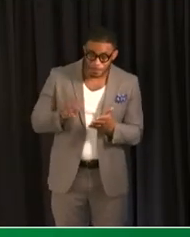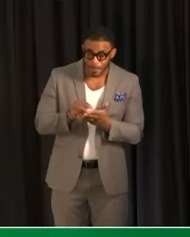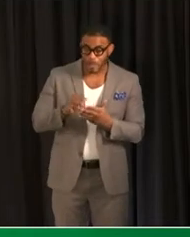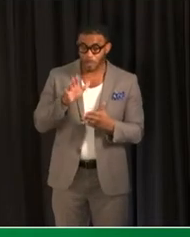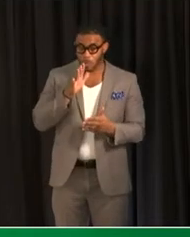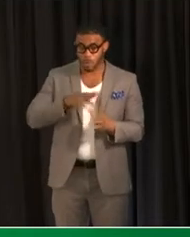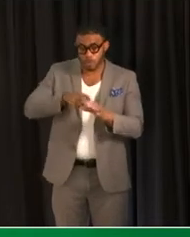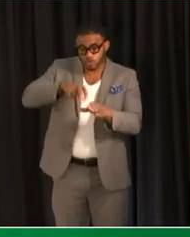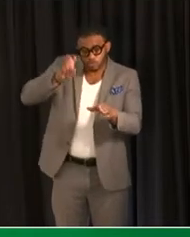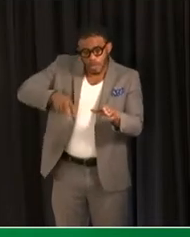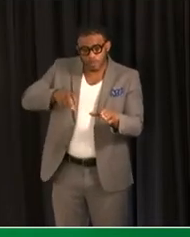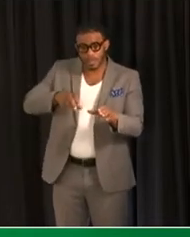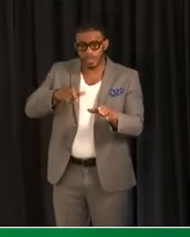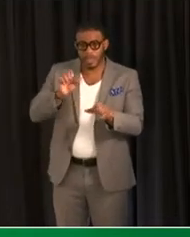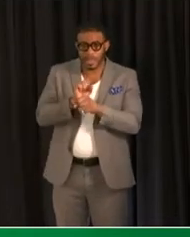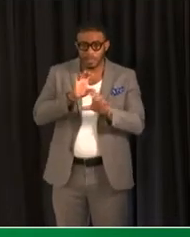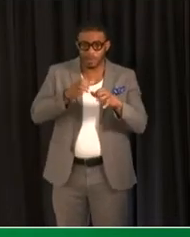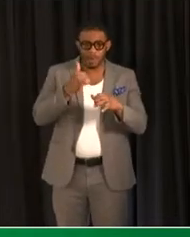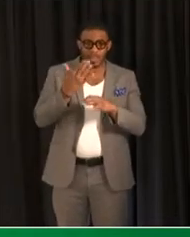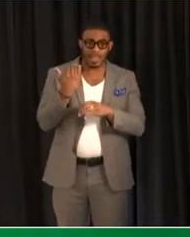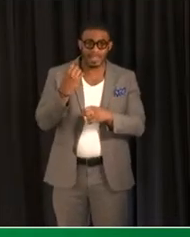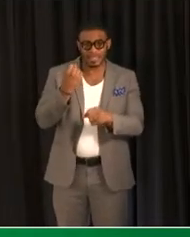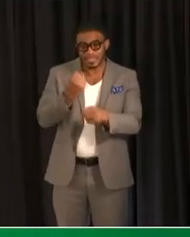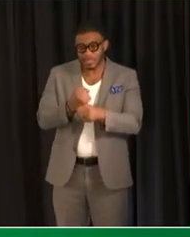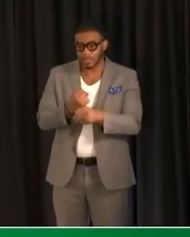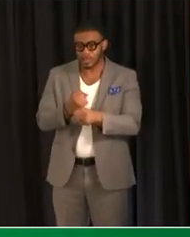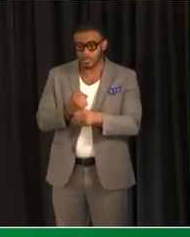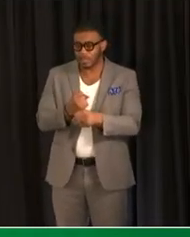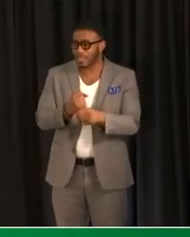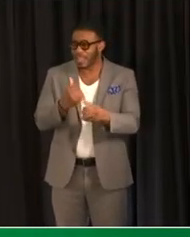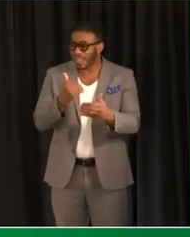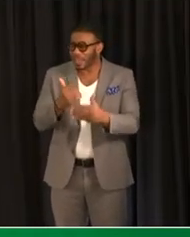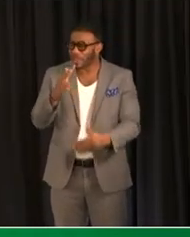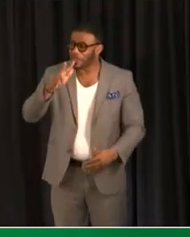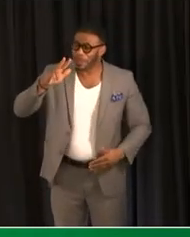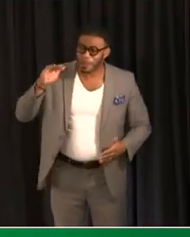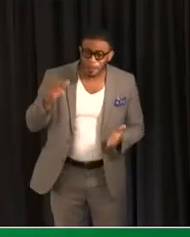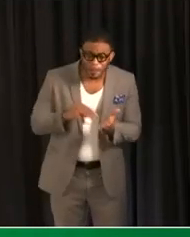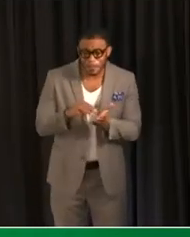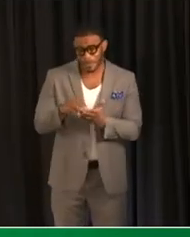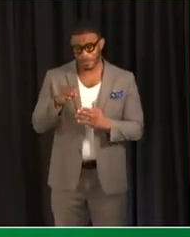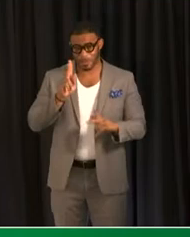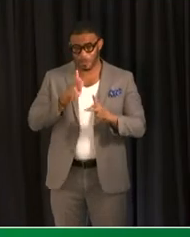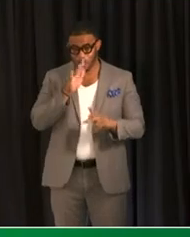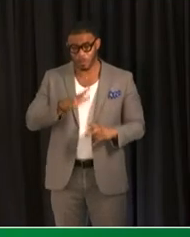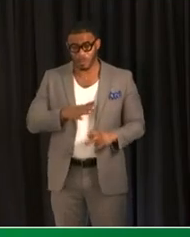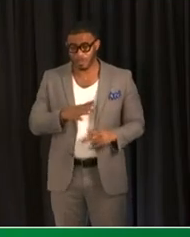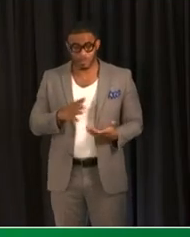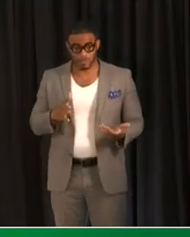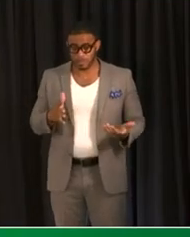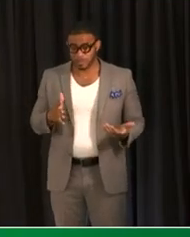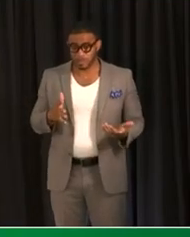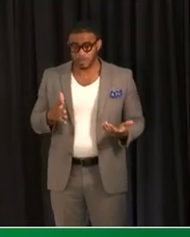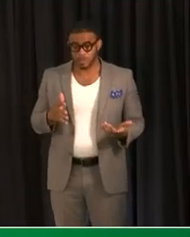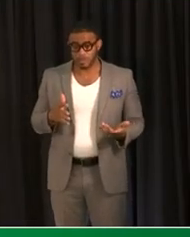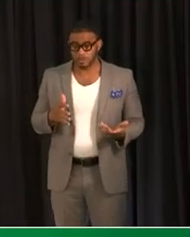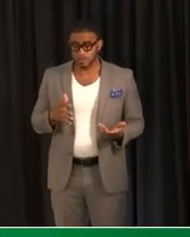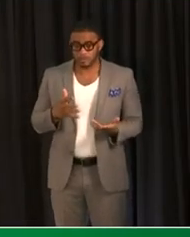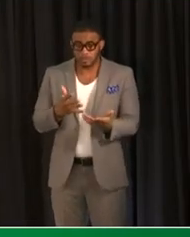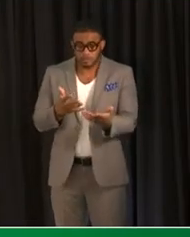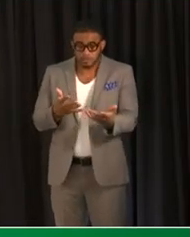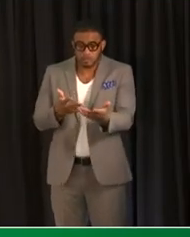3 million women have dropped out of the labor force in the last year. Let me say that again, nearly 3 million women.